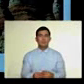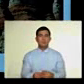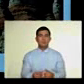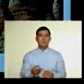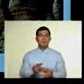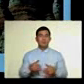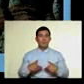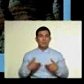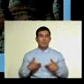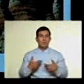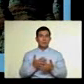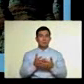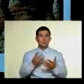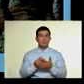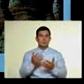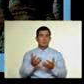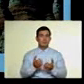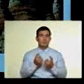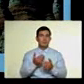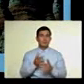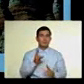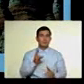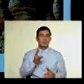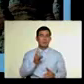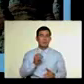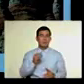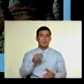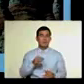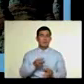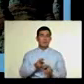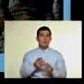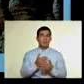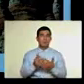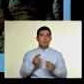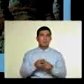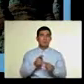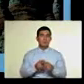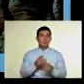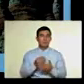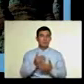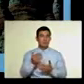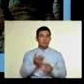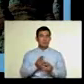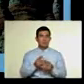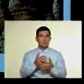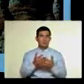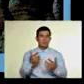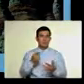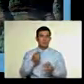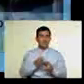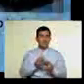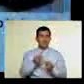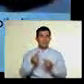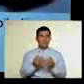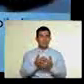Foydali qazilmalardan tosh ko'mir, neft ham mana shunday qoldiqlardan million yillar mobaynida paydo